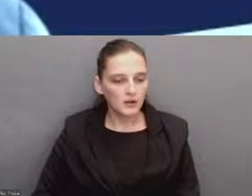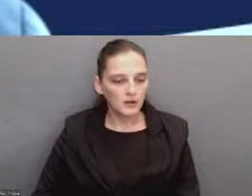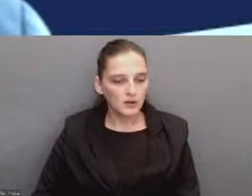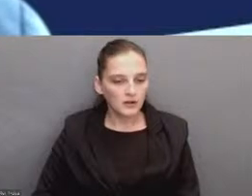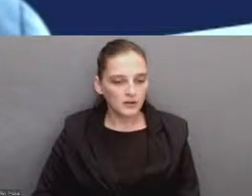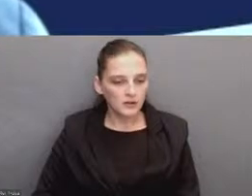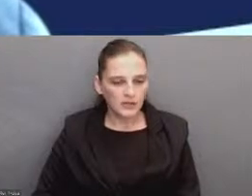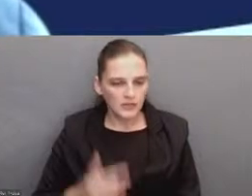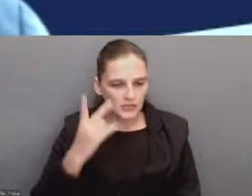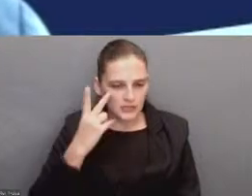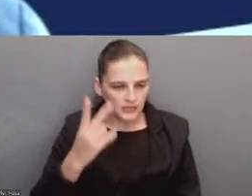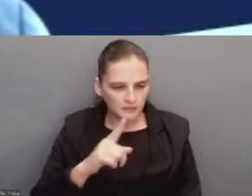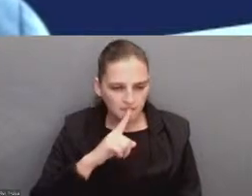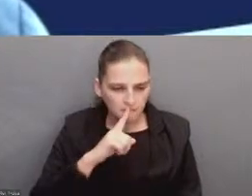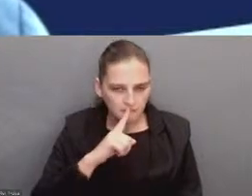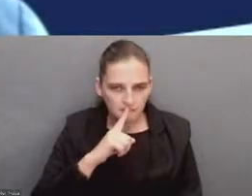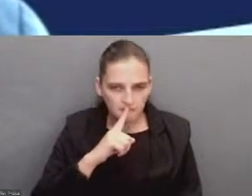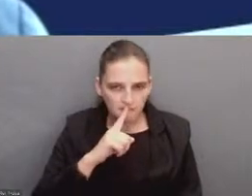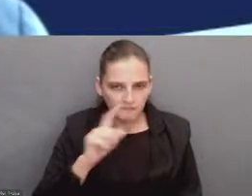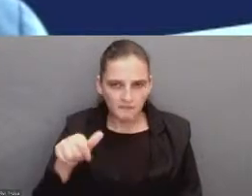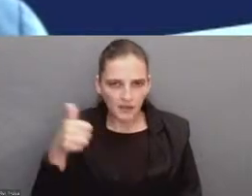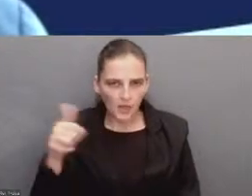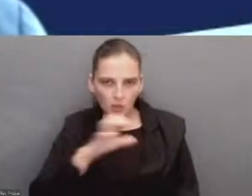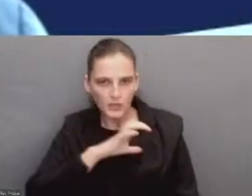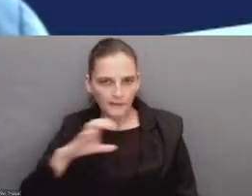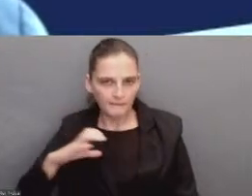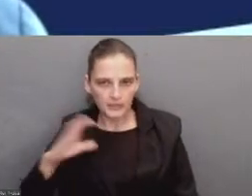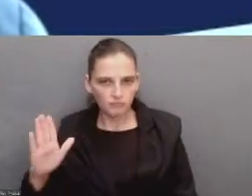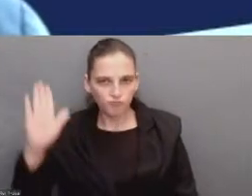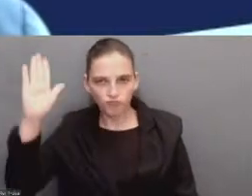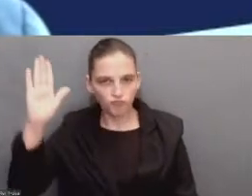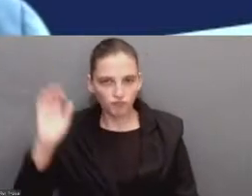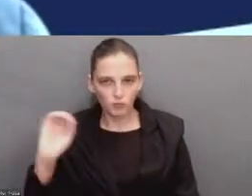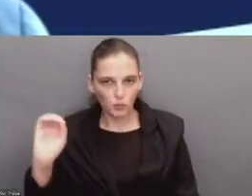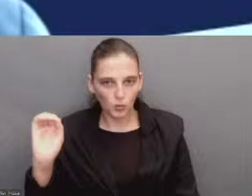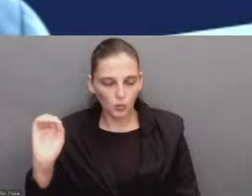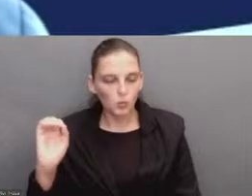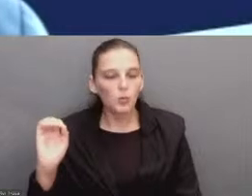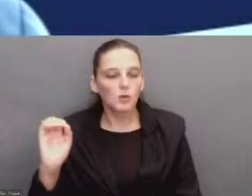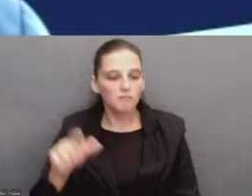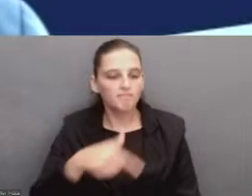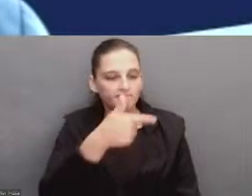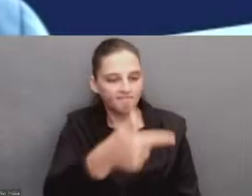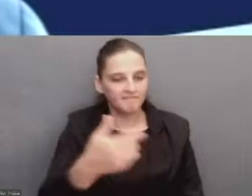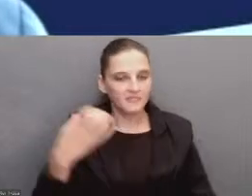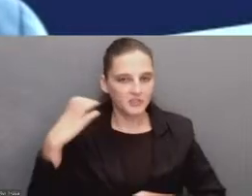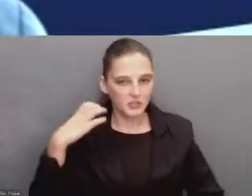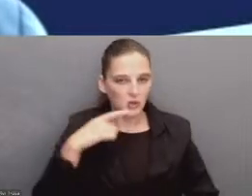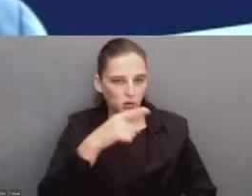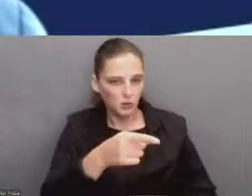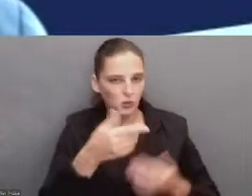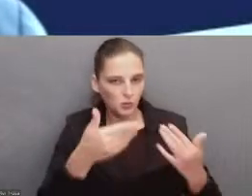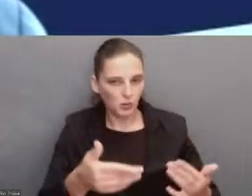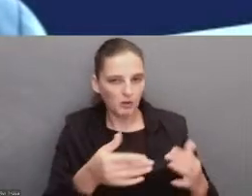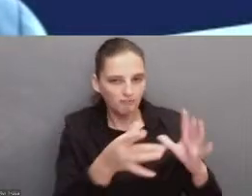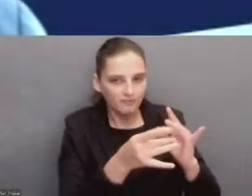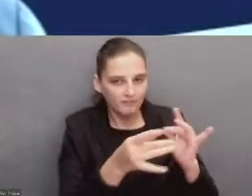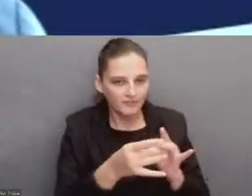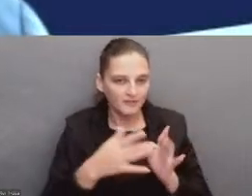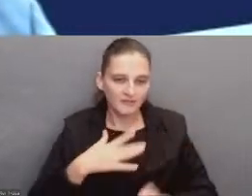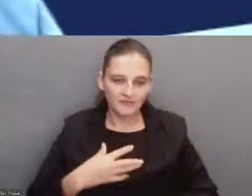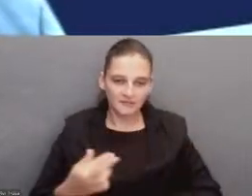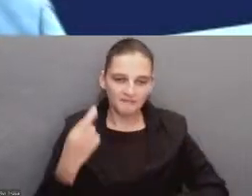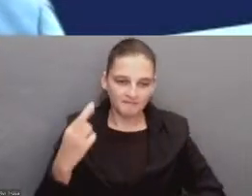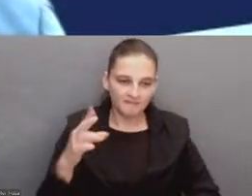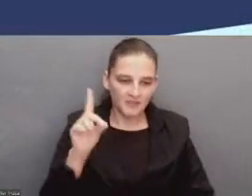Well, I don't see anybody else who's on the subcommittee with their hand up, so I'll turn it over to you, Madam Chair, and you could call on my good friend, Dr.